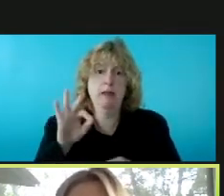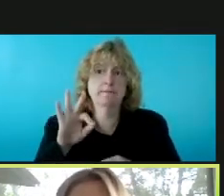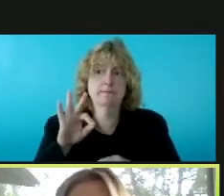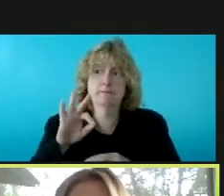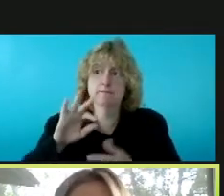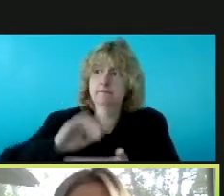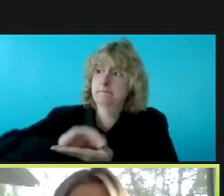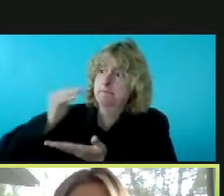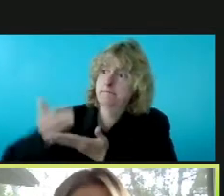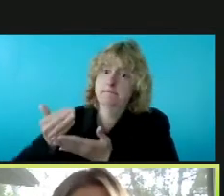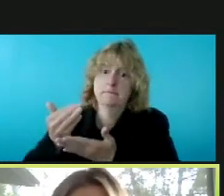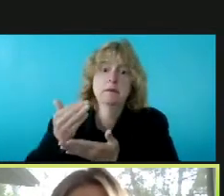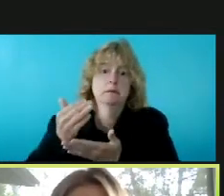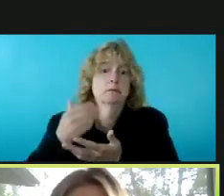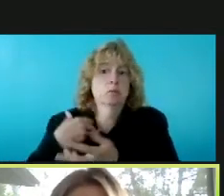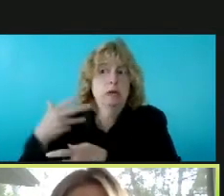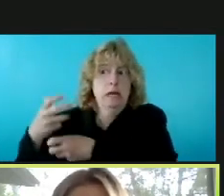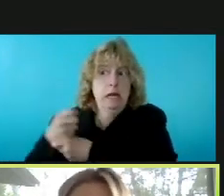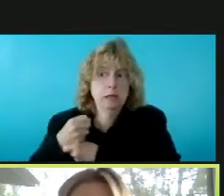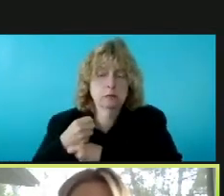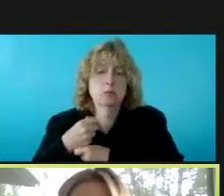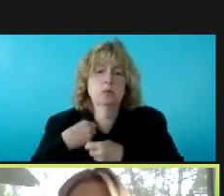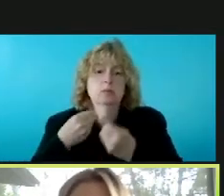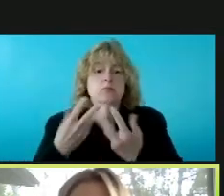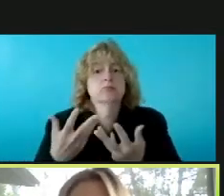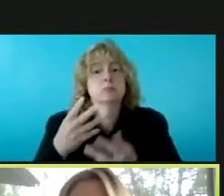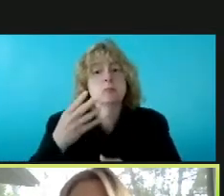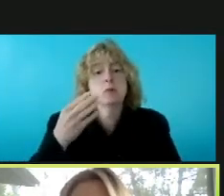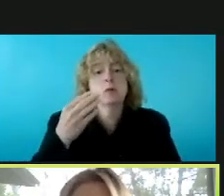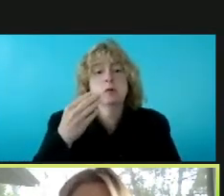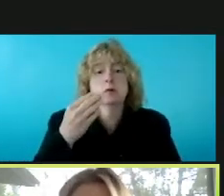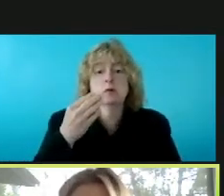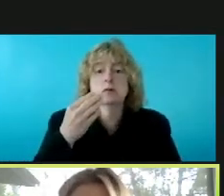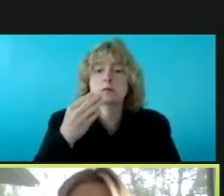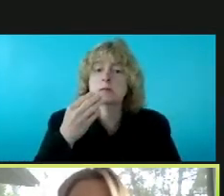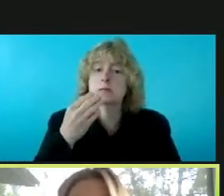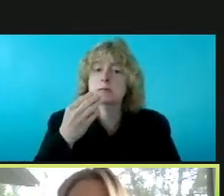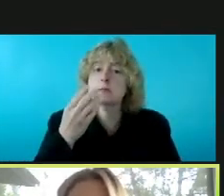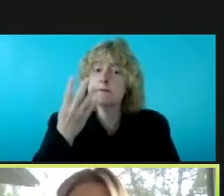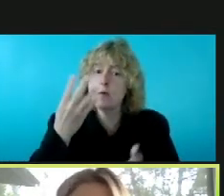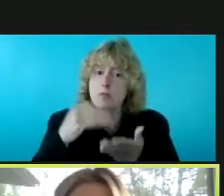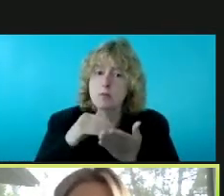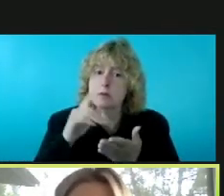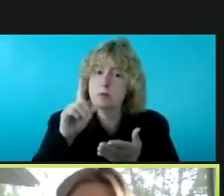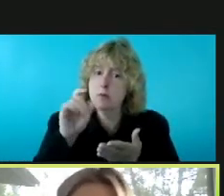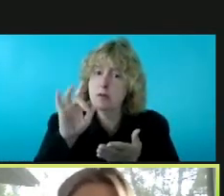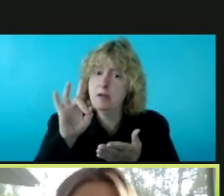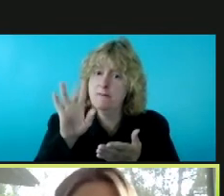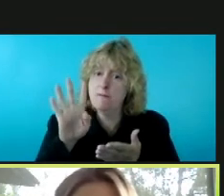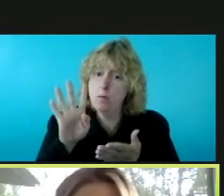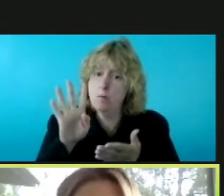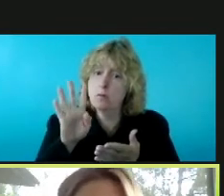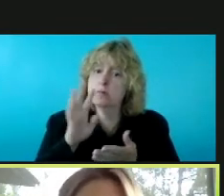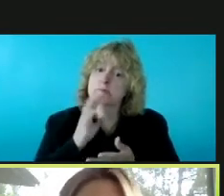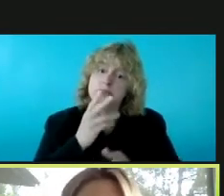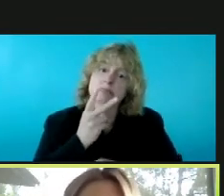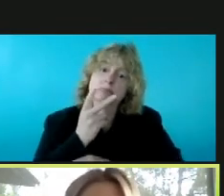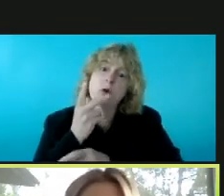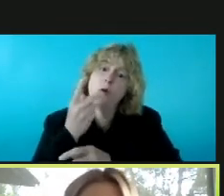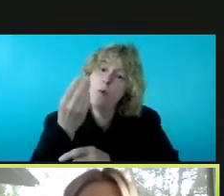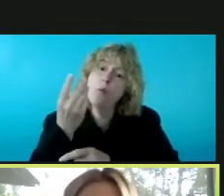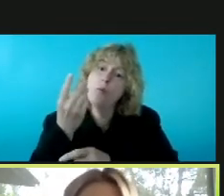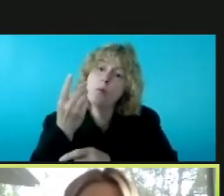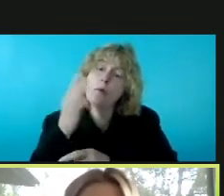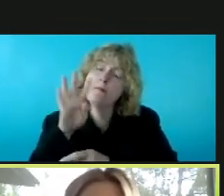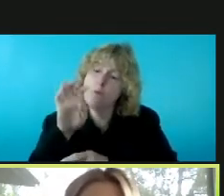received 417,000 doses from a variety of Johnson & Johnson, Moderna, and the Pfizer vaccine. We